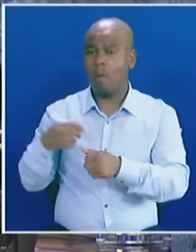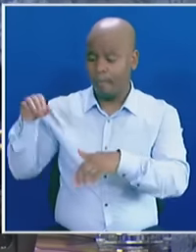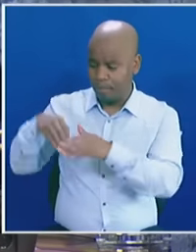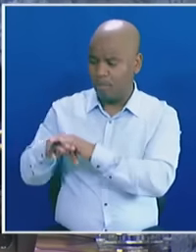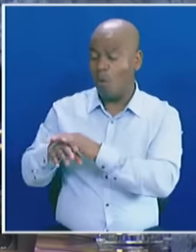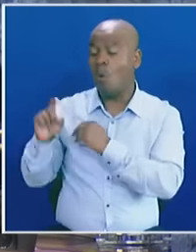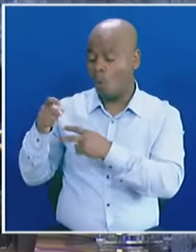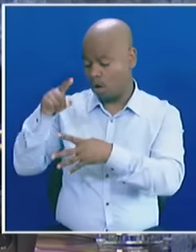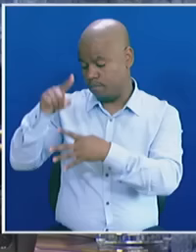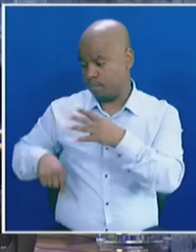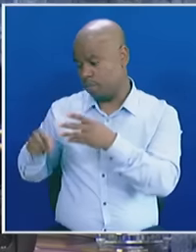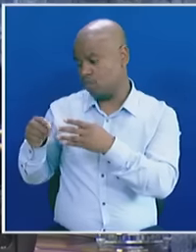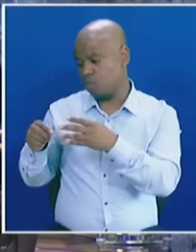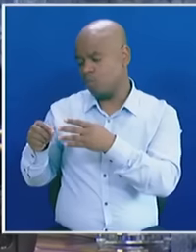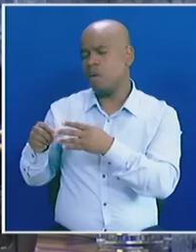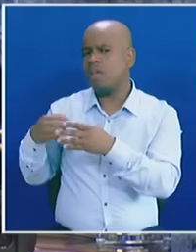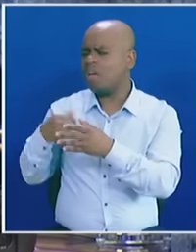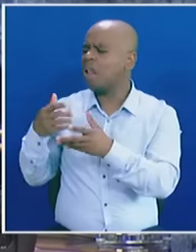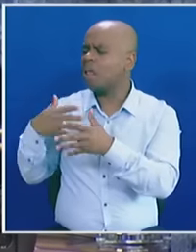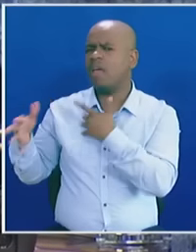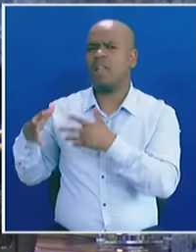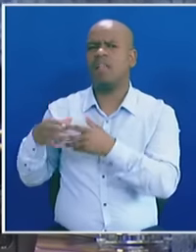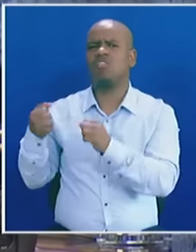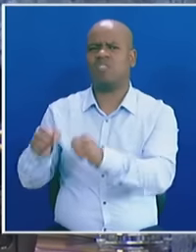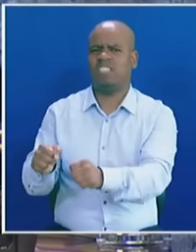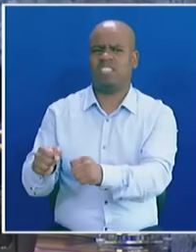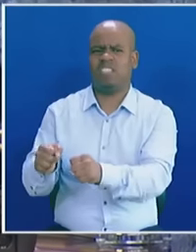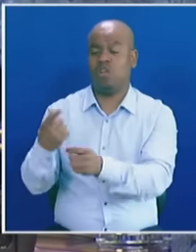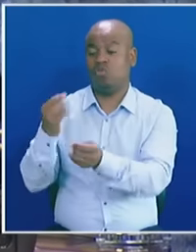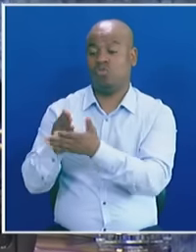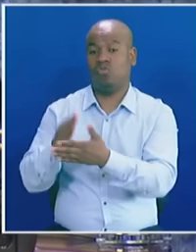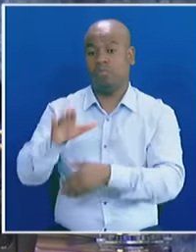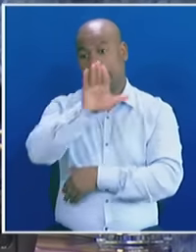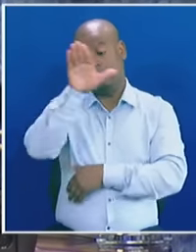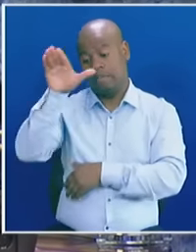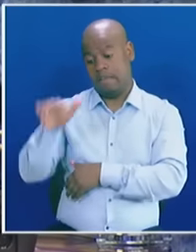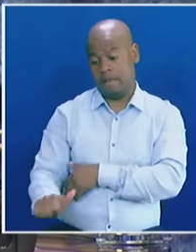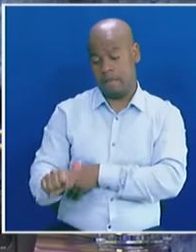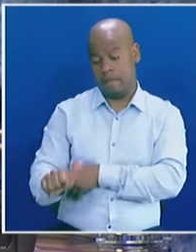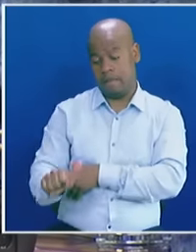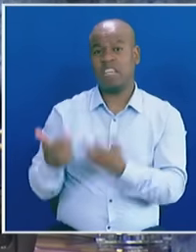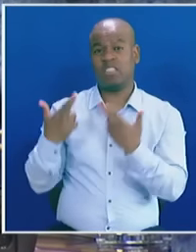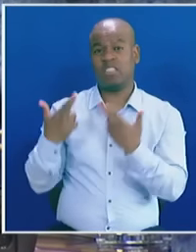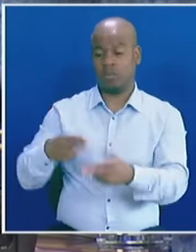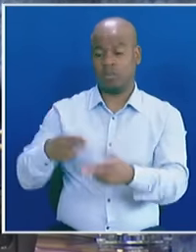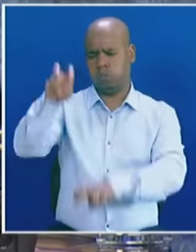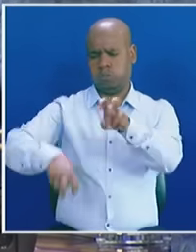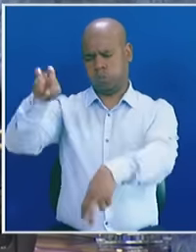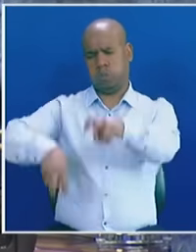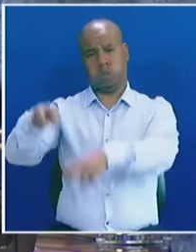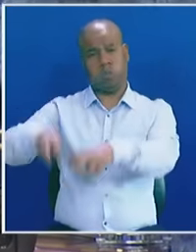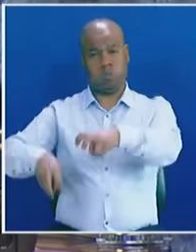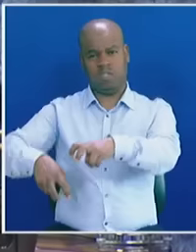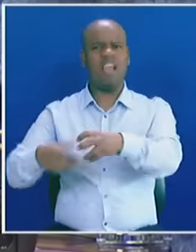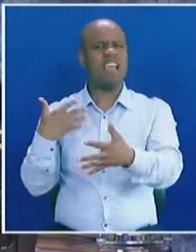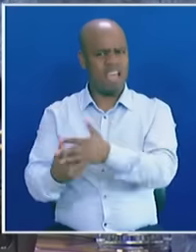former colonizers can employ whatever strategy to loot this continent once again. This therefore means, in